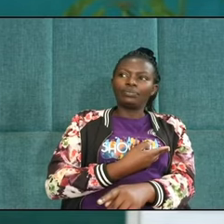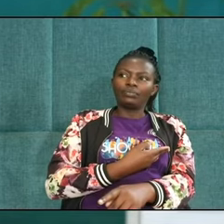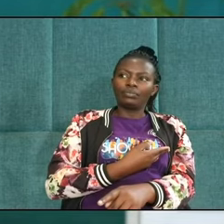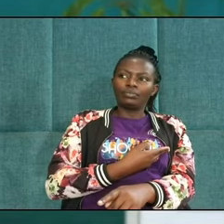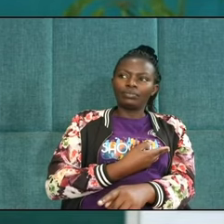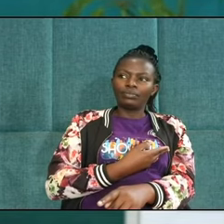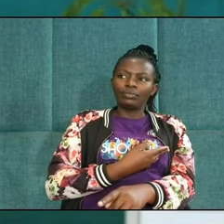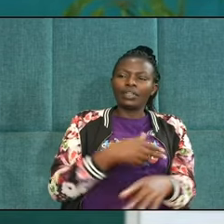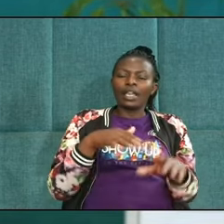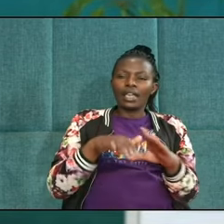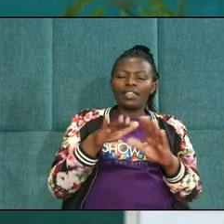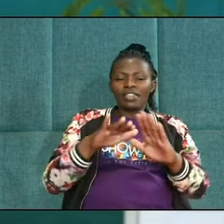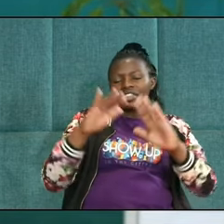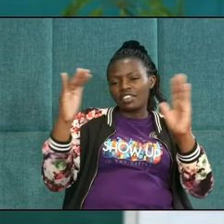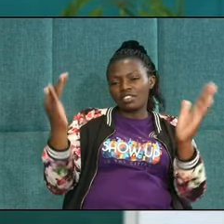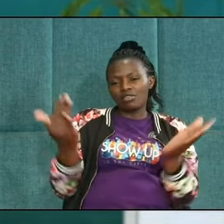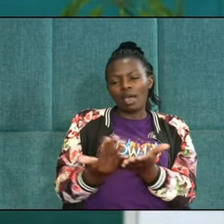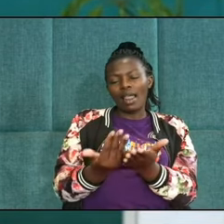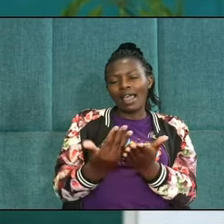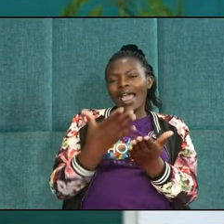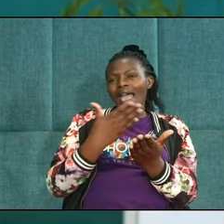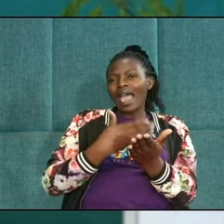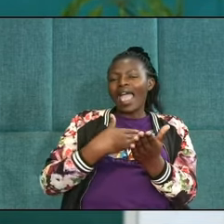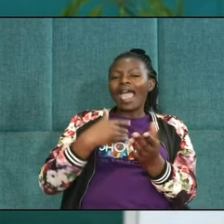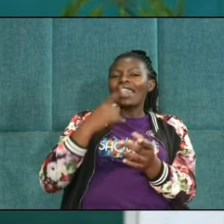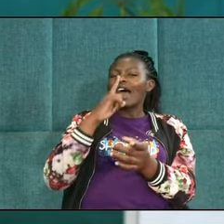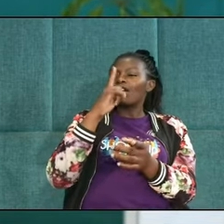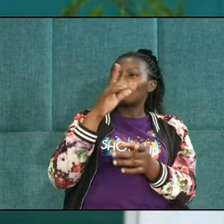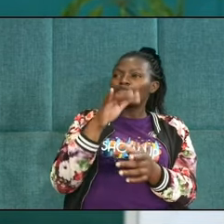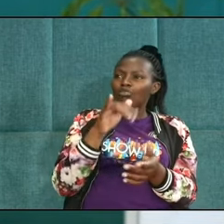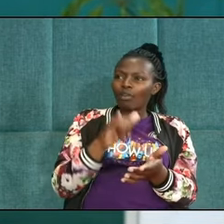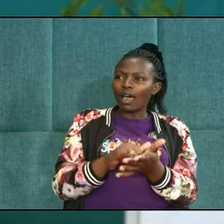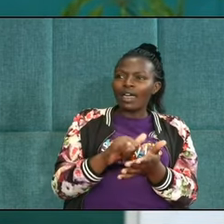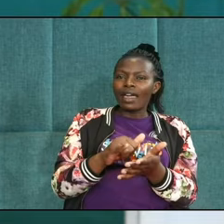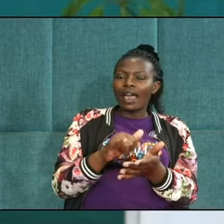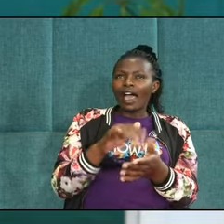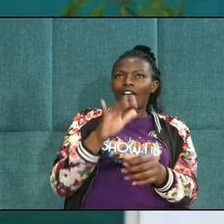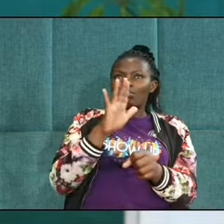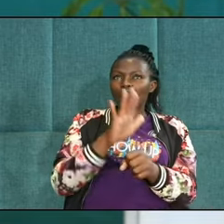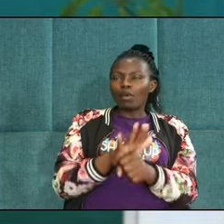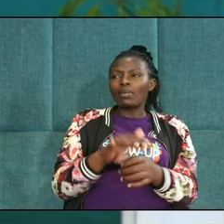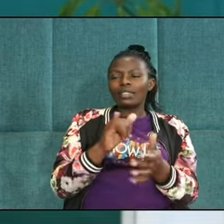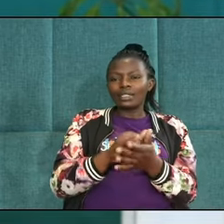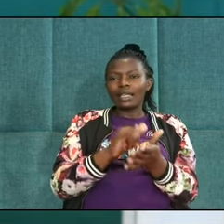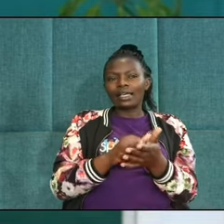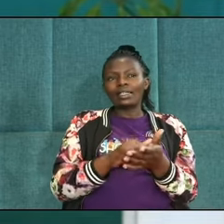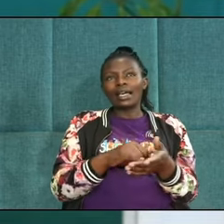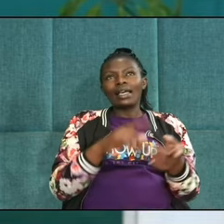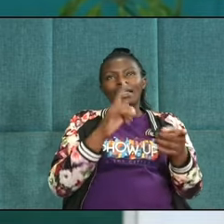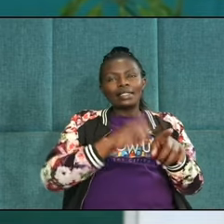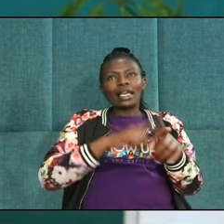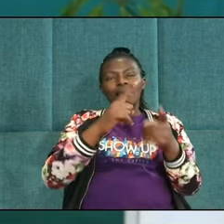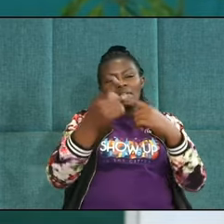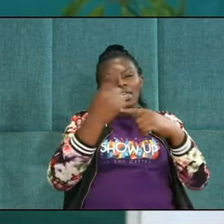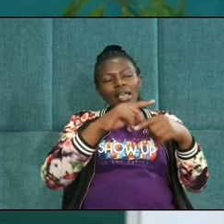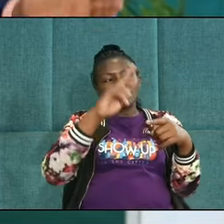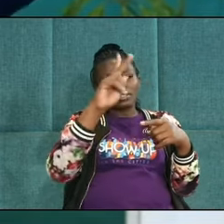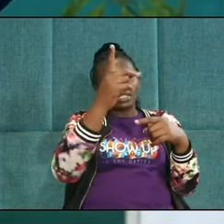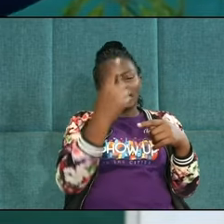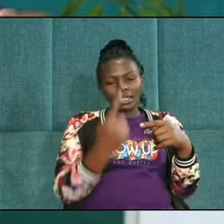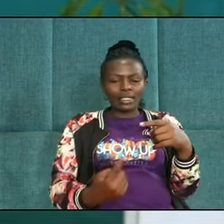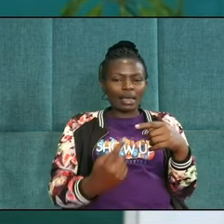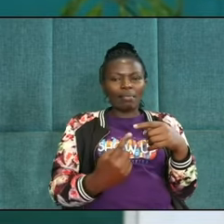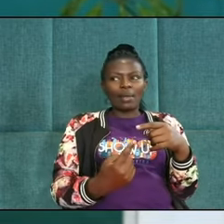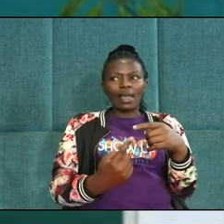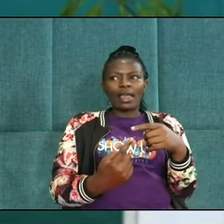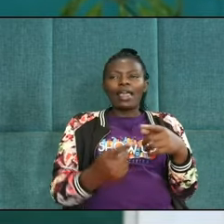in this world, and with the guarantee that when he comes the second time, eternal life will be a blessing for all of us. May the